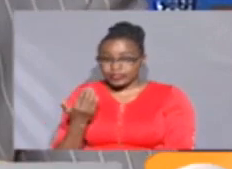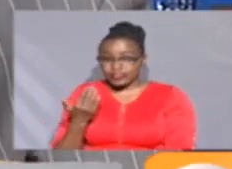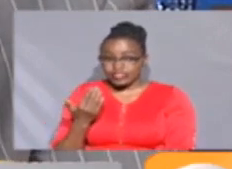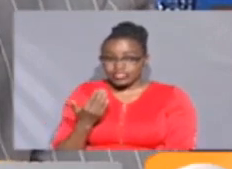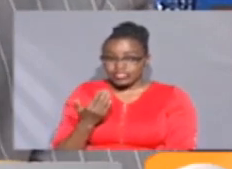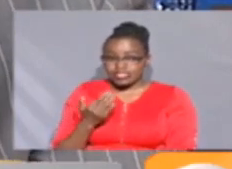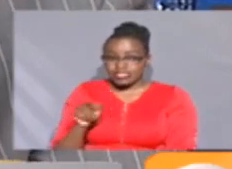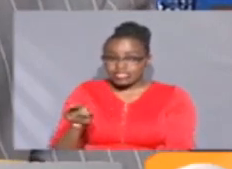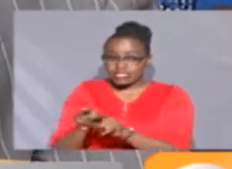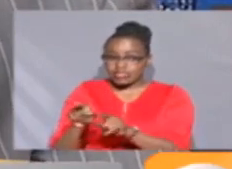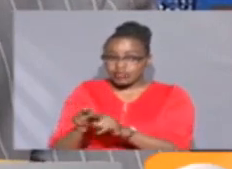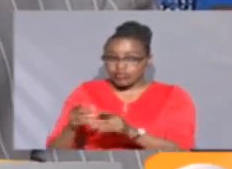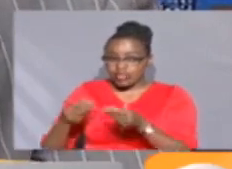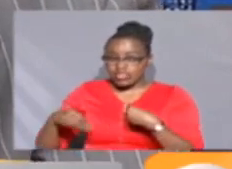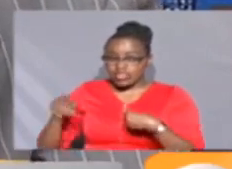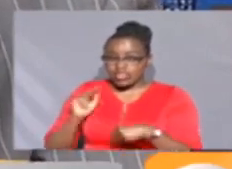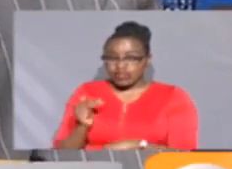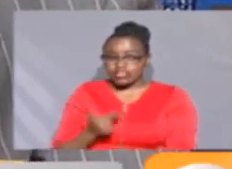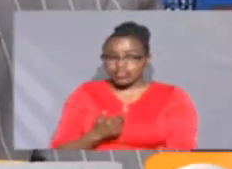should also